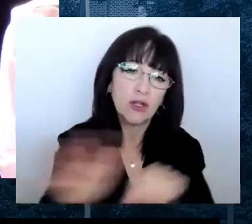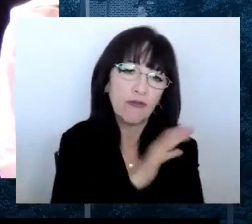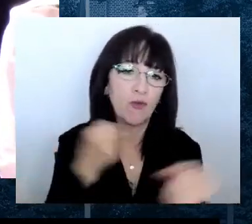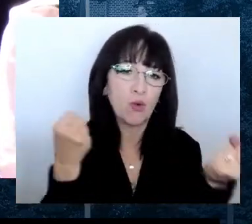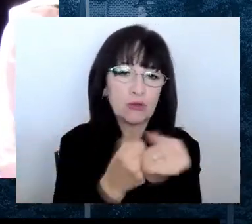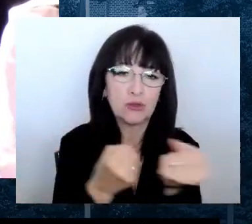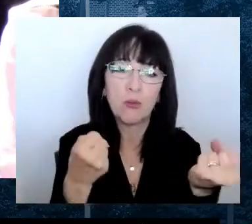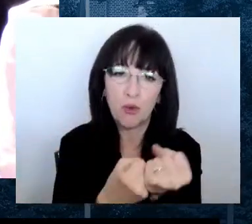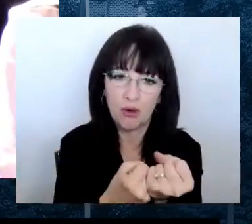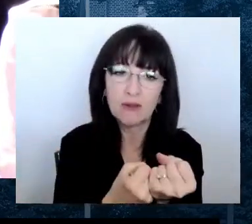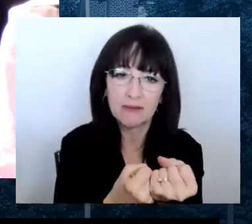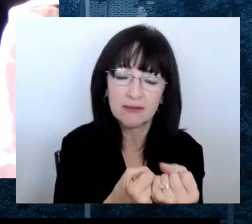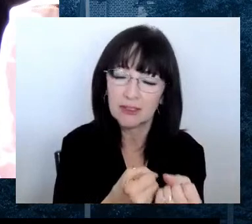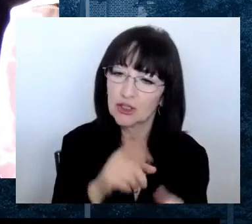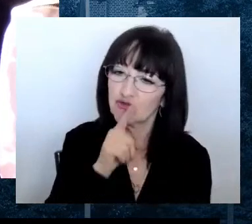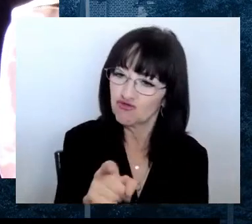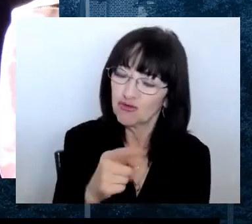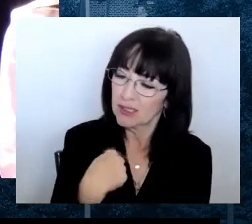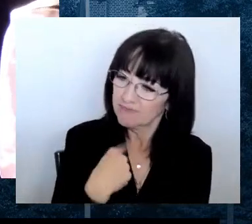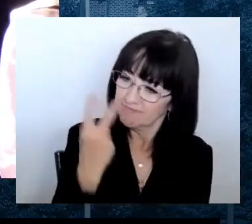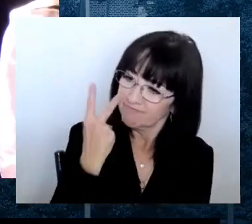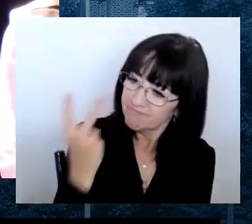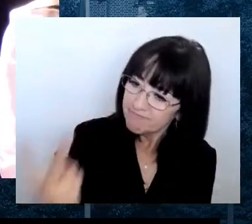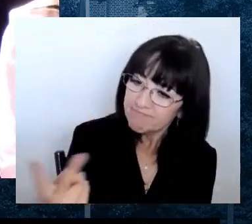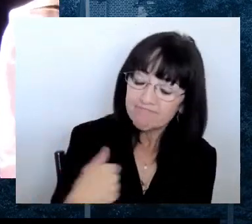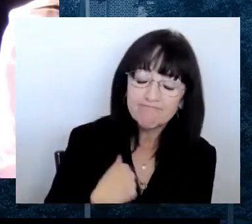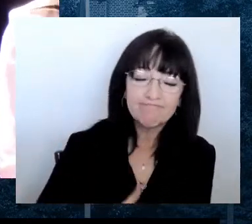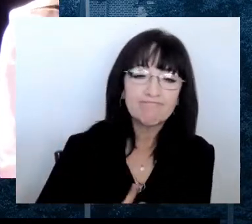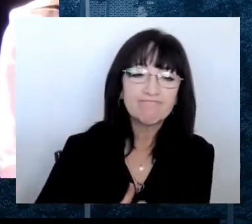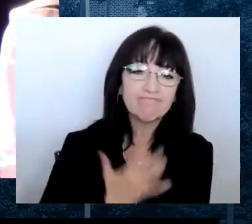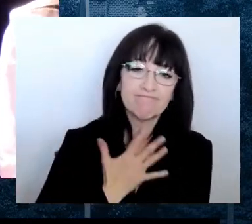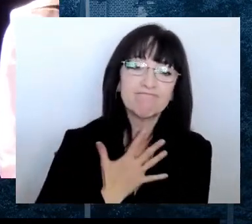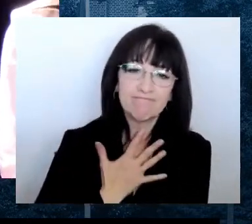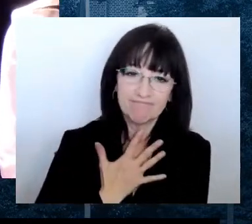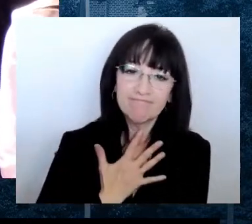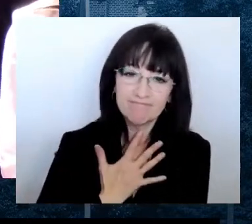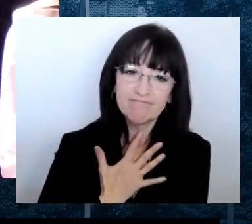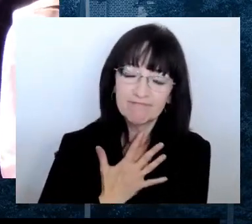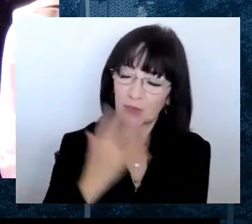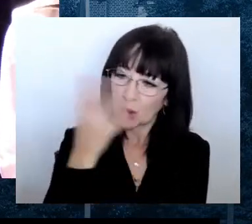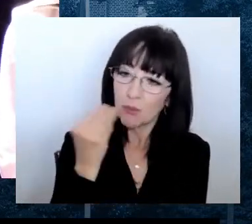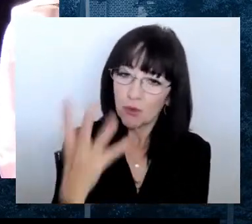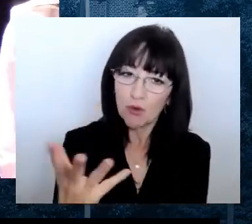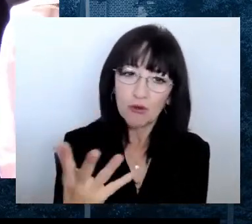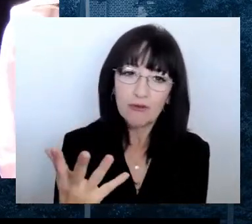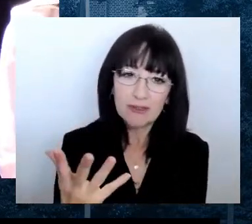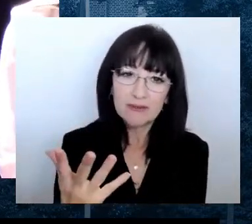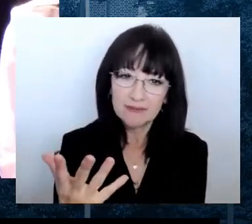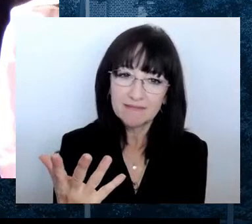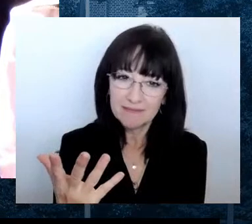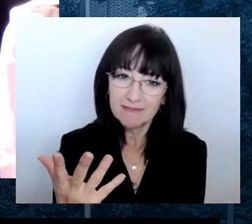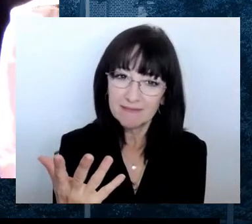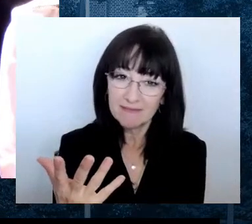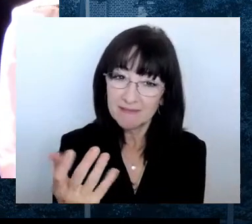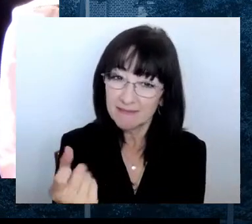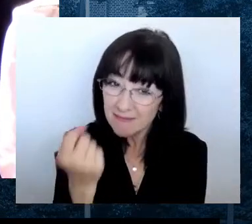colleague way. It was beautiful to see. It was truly beautiful to see. But it does take slightly second fiddle